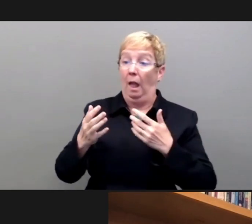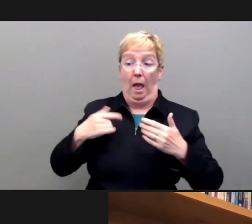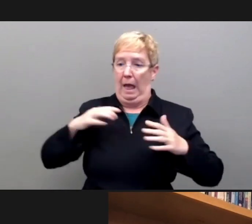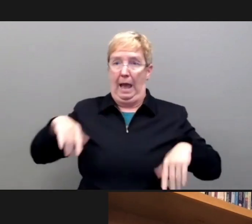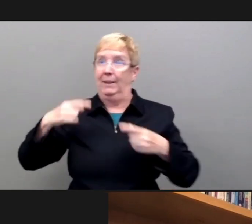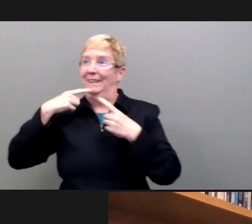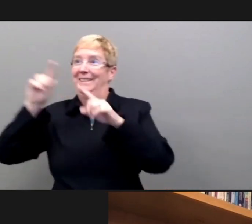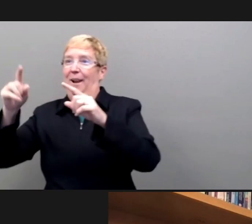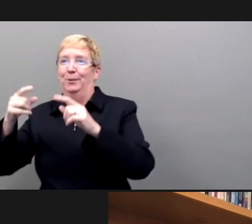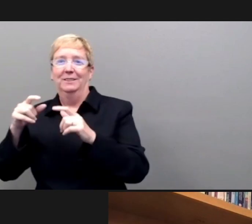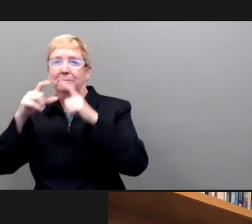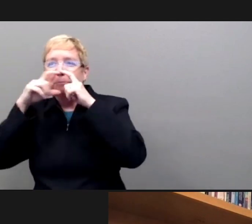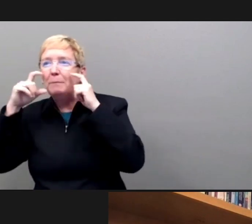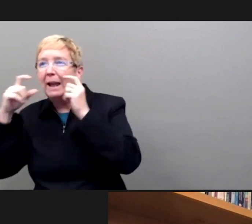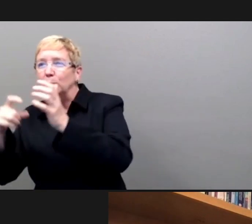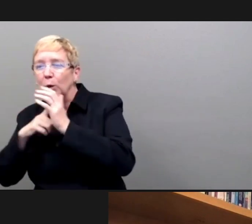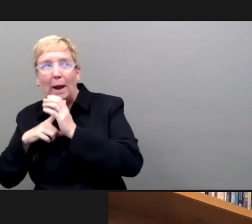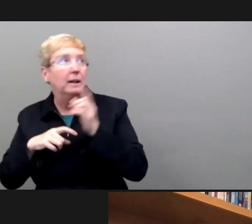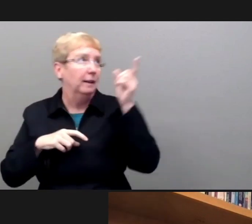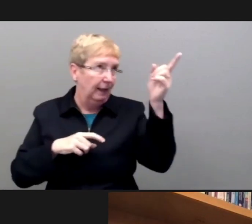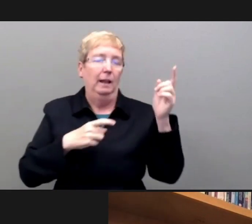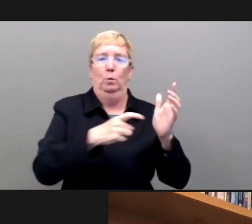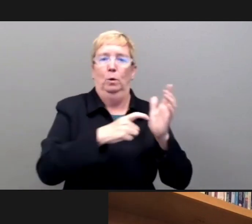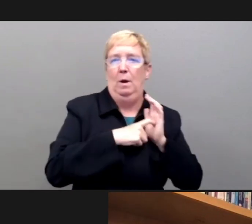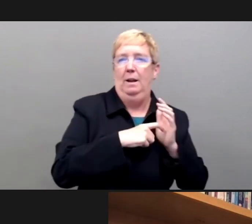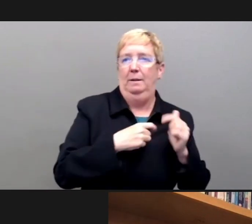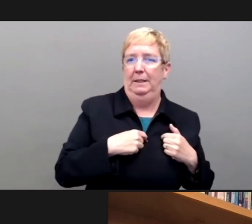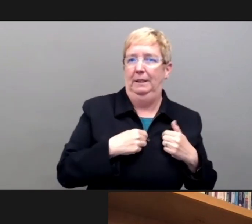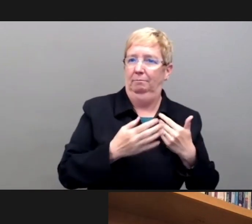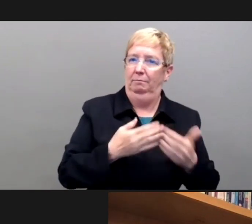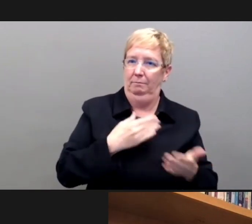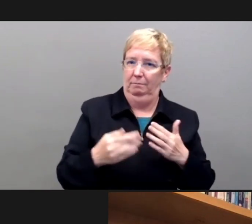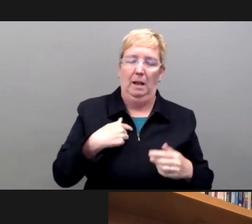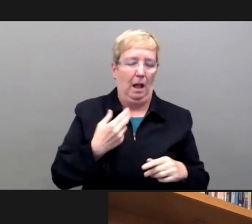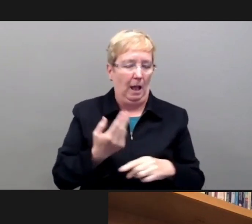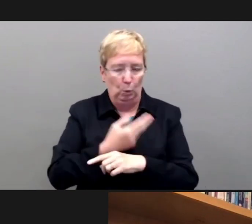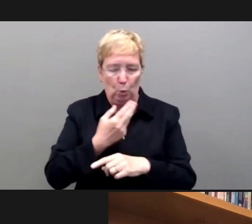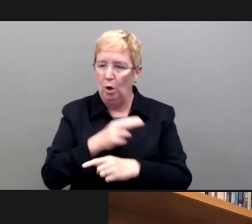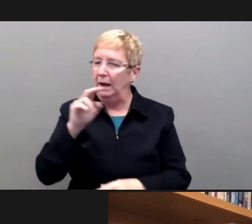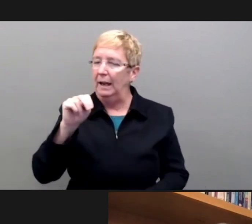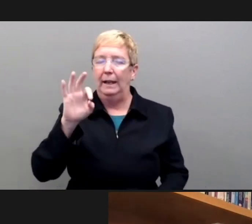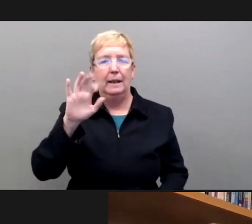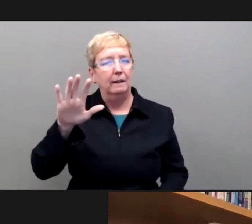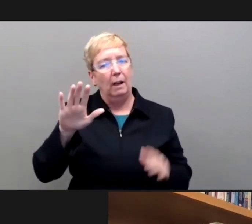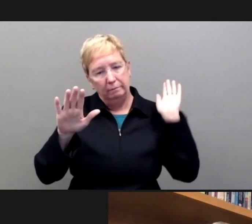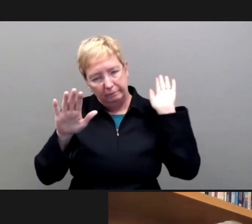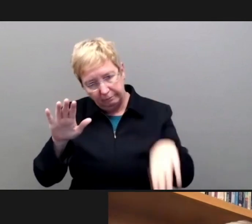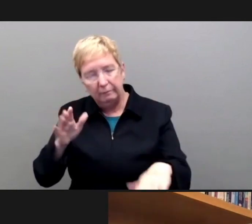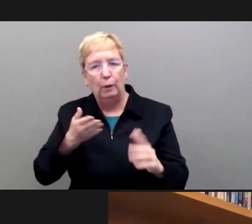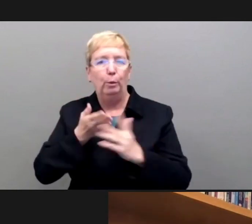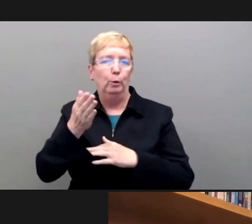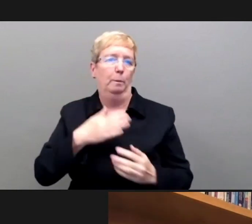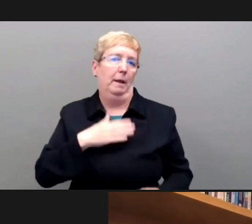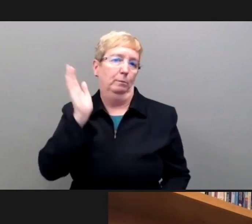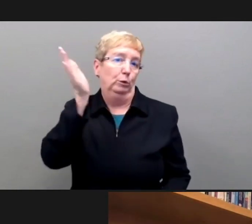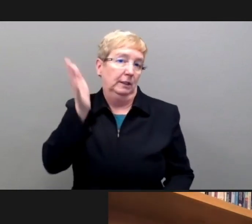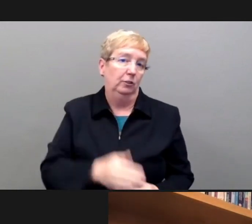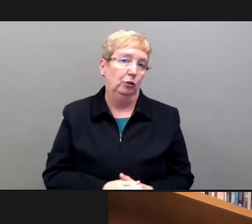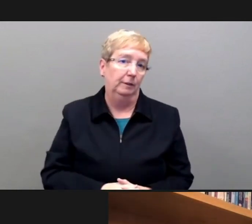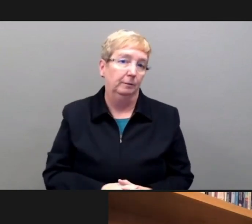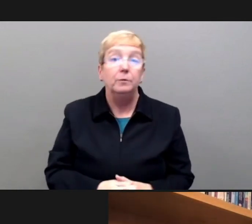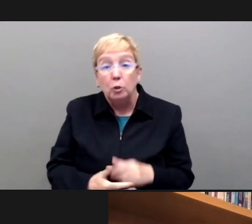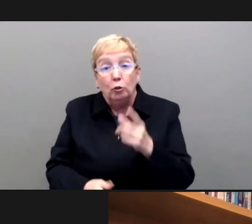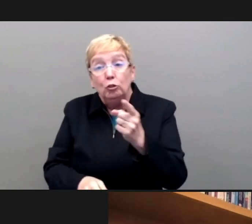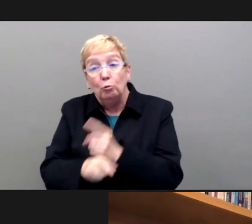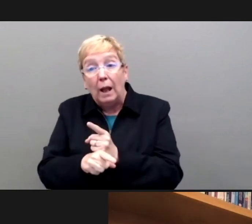mask. And I wore an N95 indoors throughout my entire presentation. So you're correct. They've really